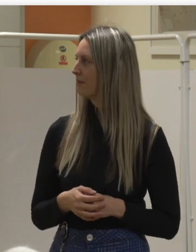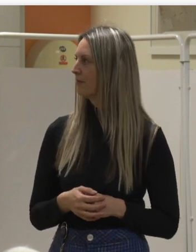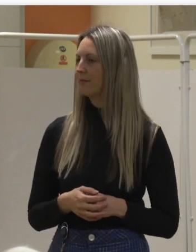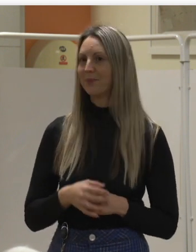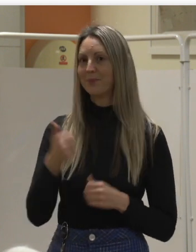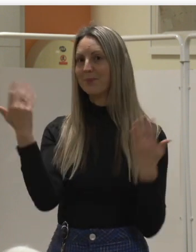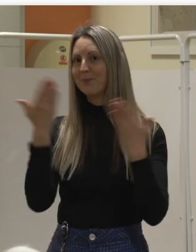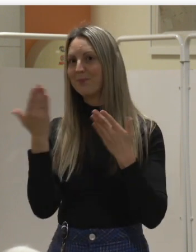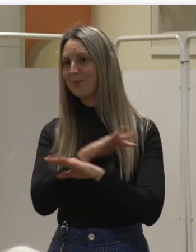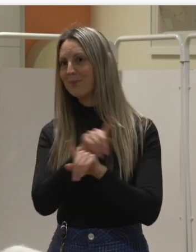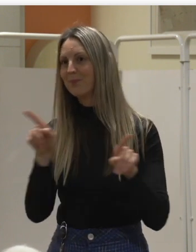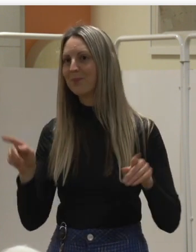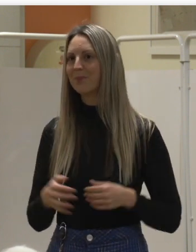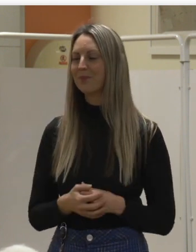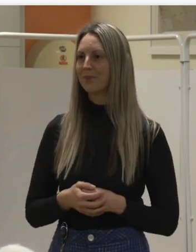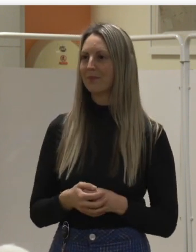Good evening, everybody.